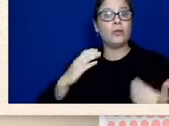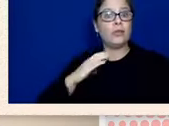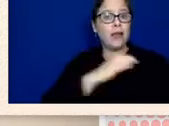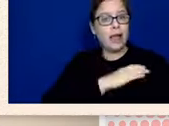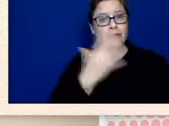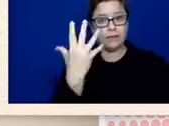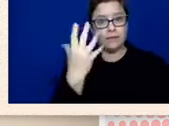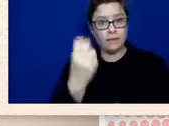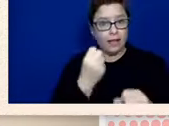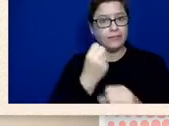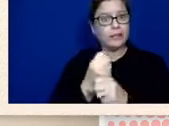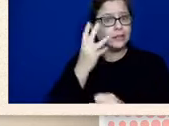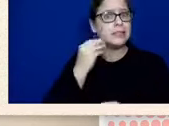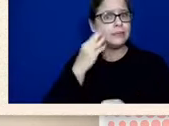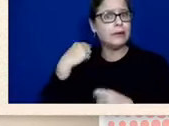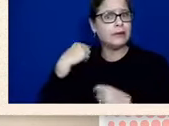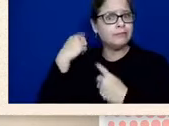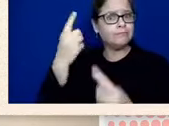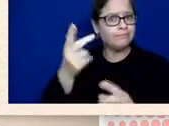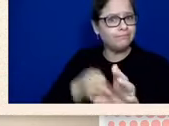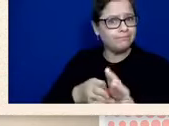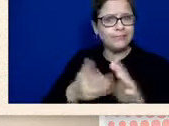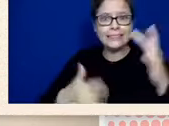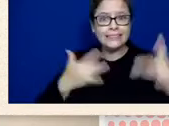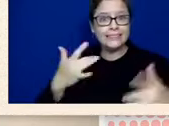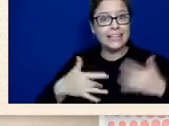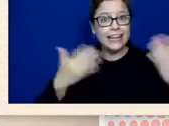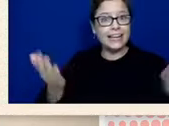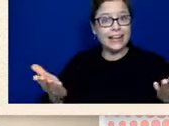5 years, and I'm excited to be here.